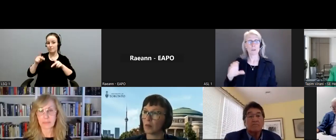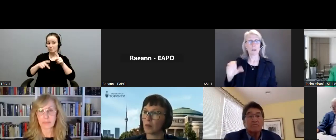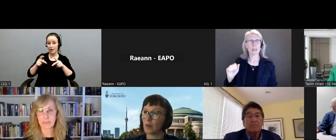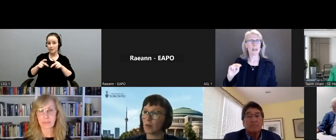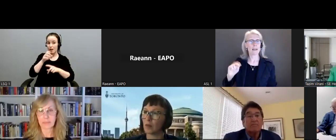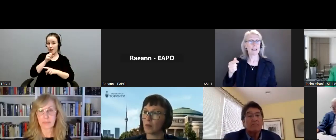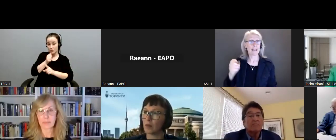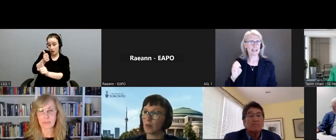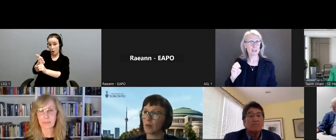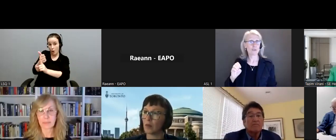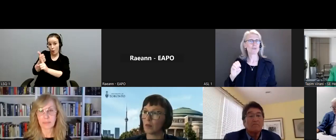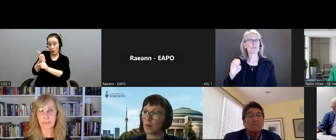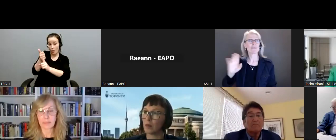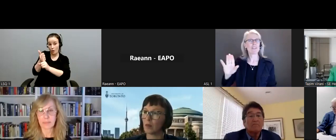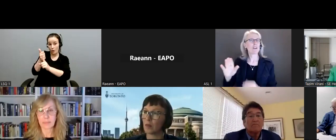personal accounts.